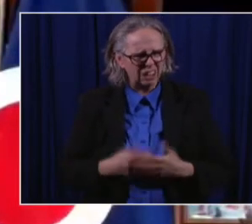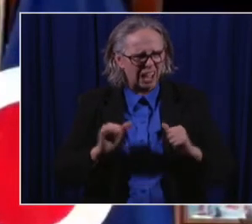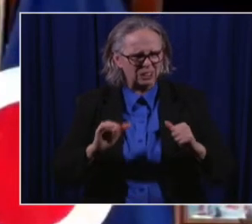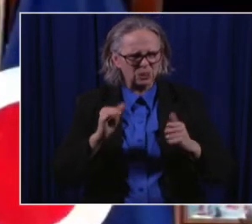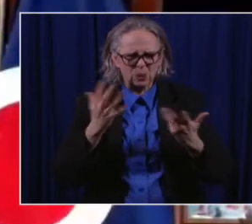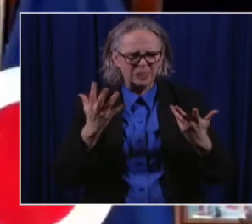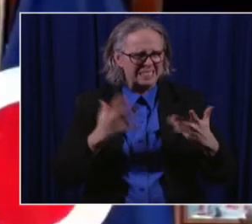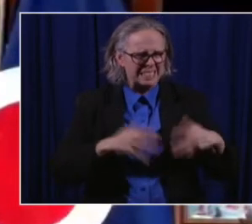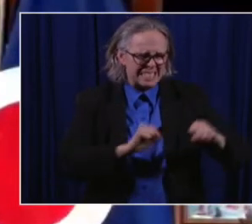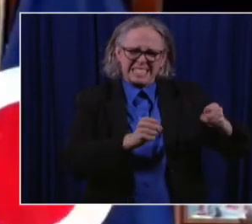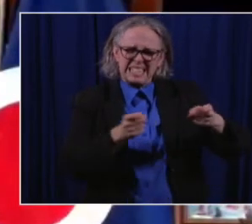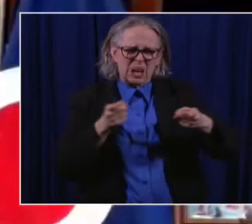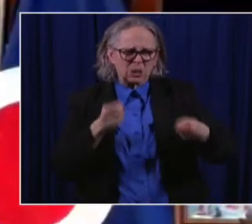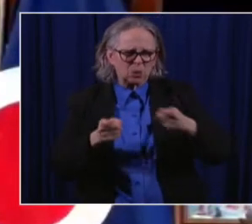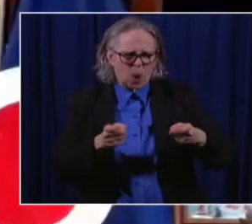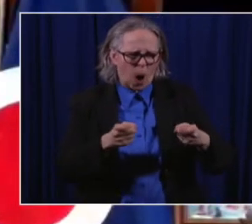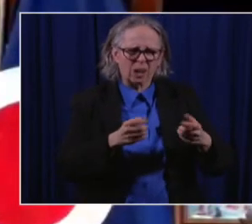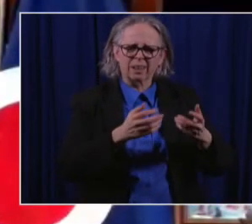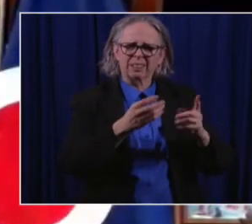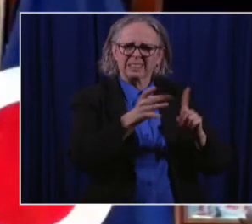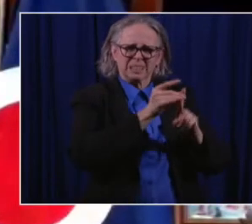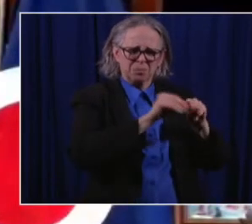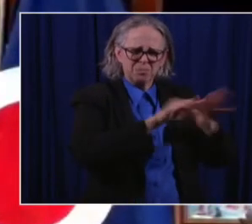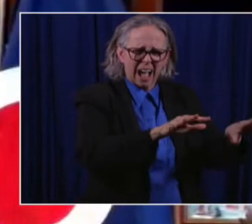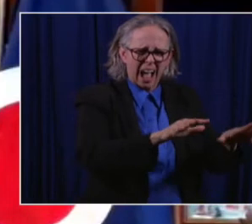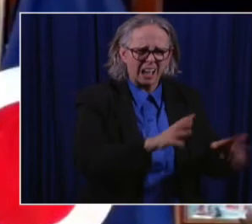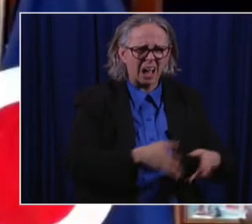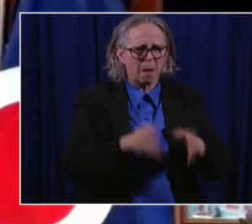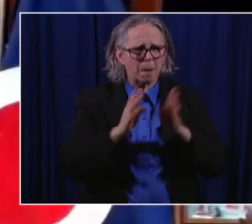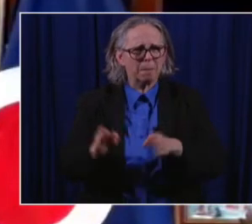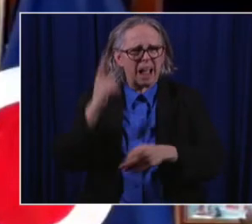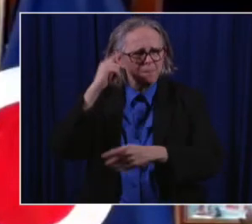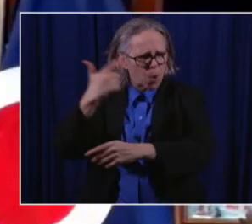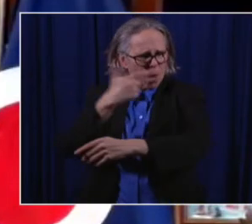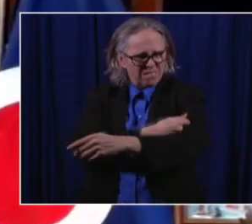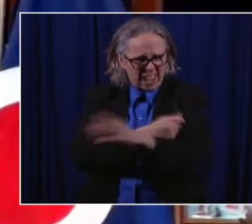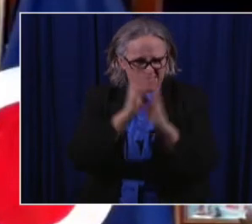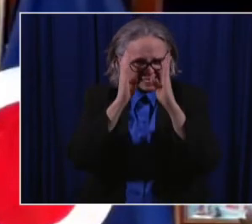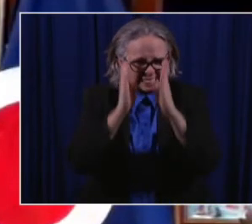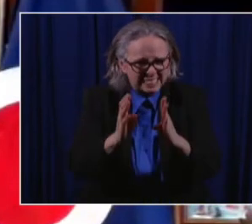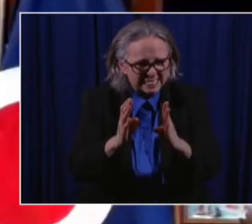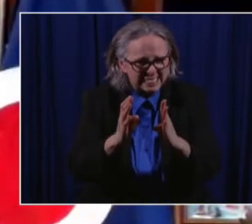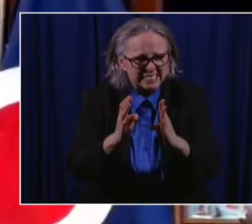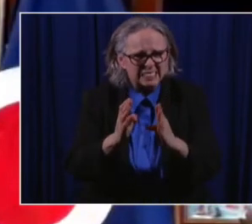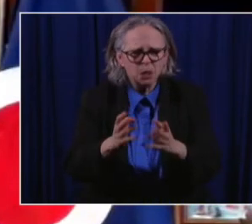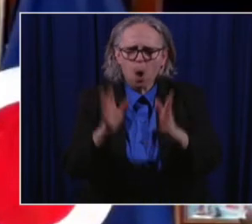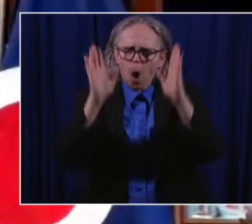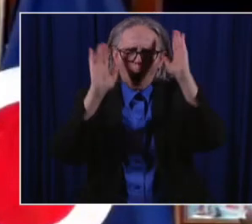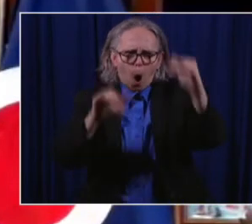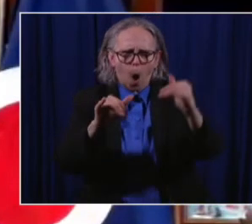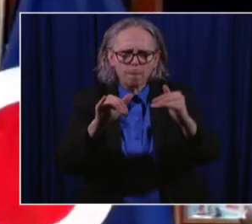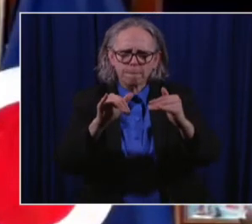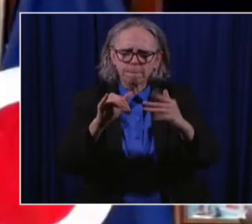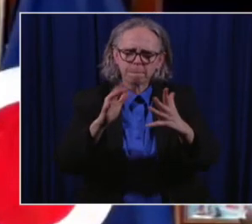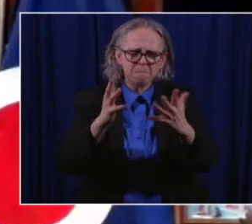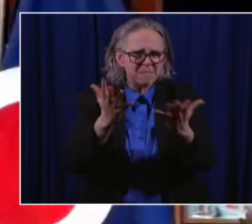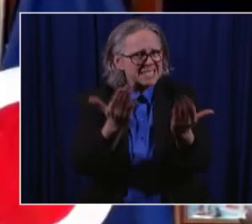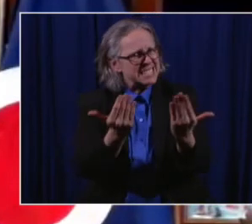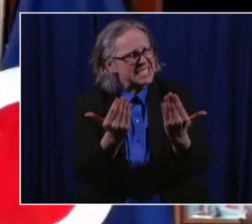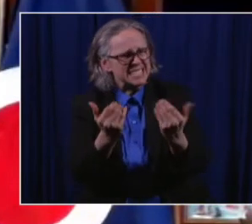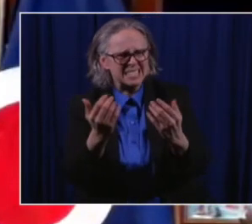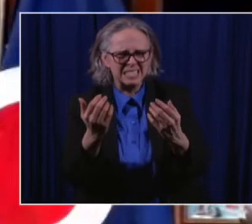We're preparing for the vaccine phase, which we're very hopeful about. And the team is working